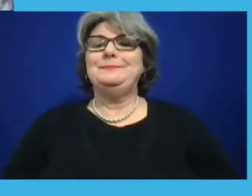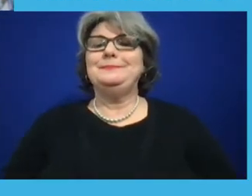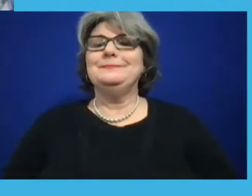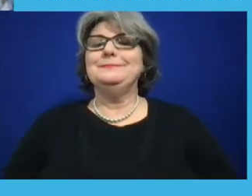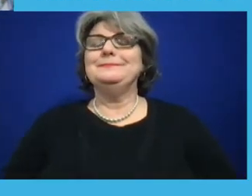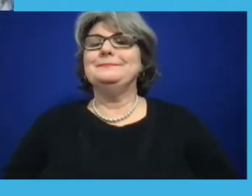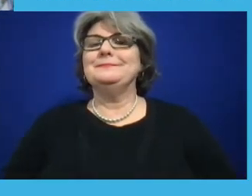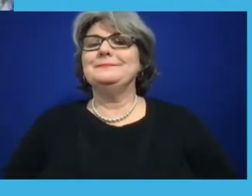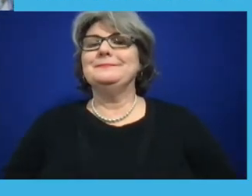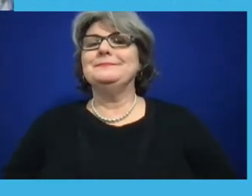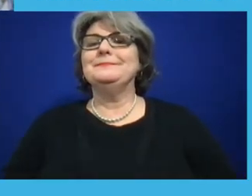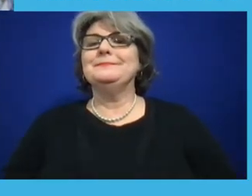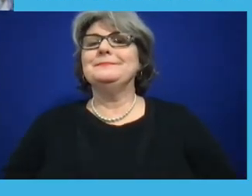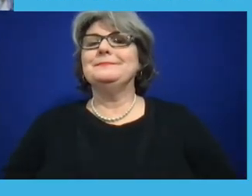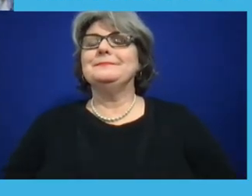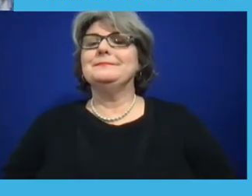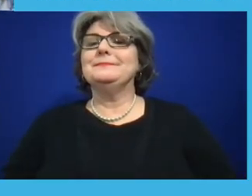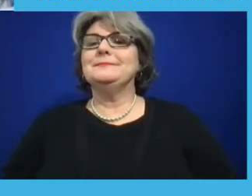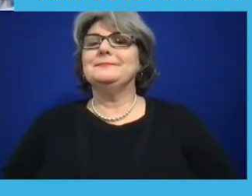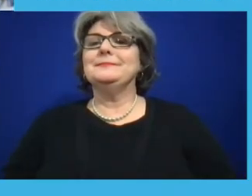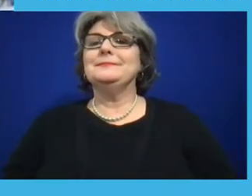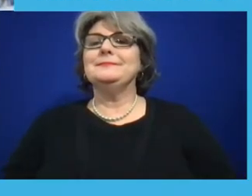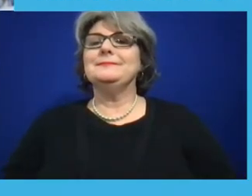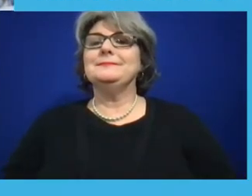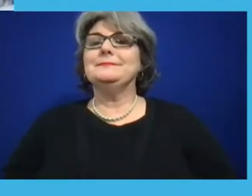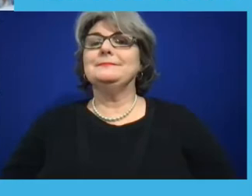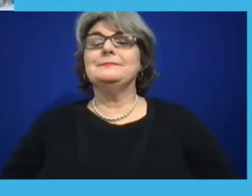I want to spend it on you.